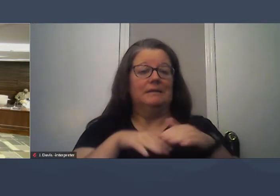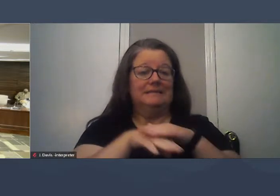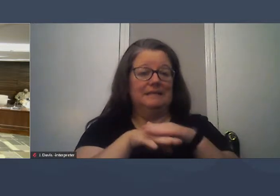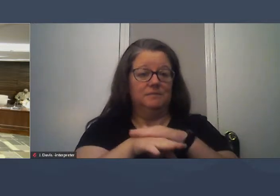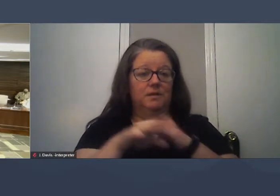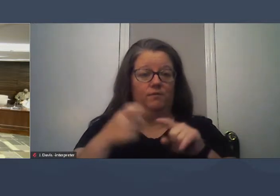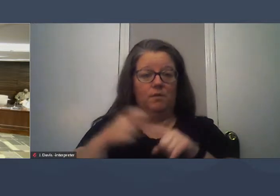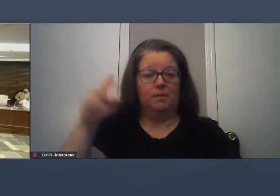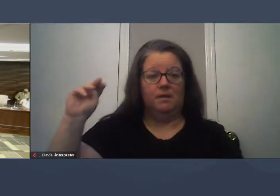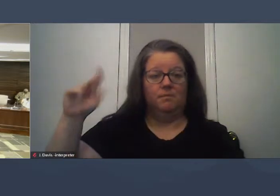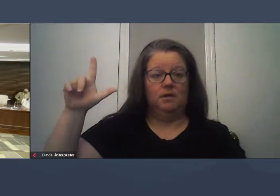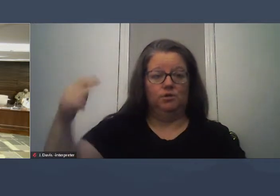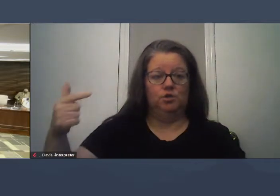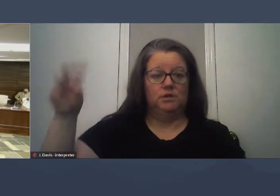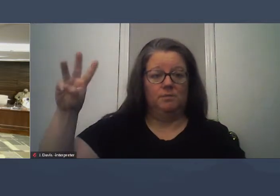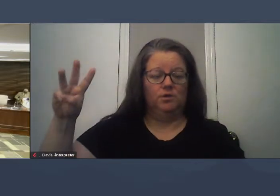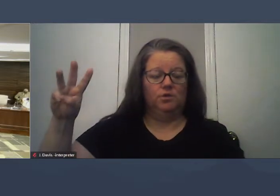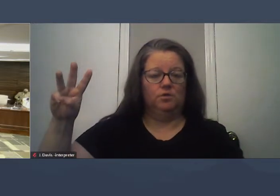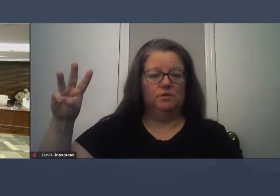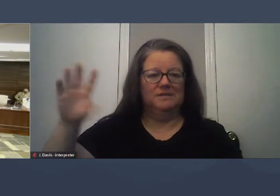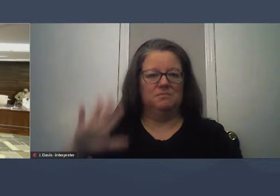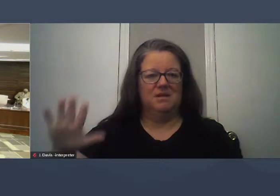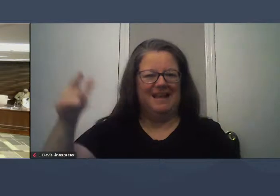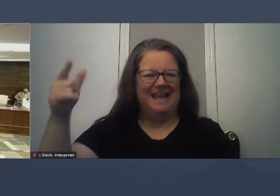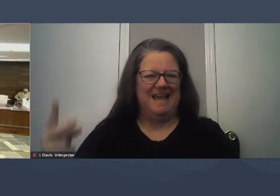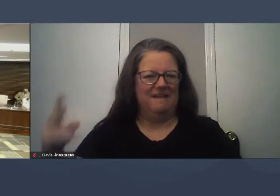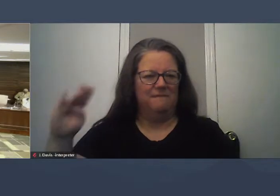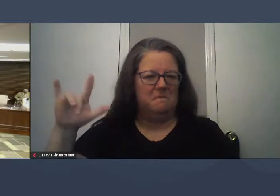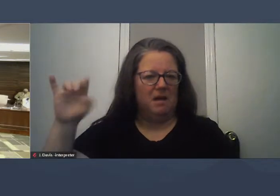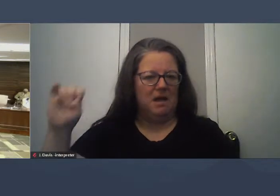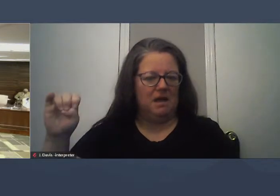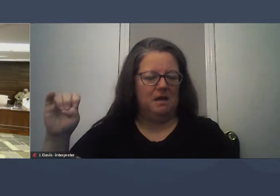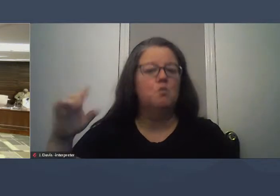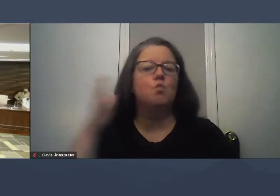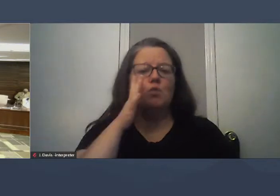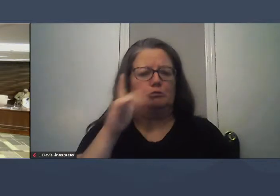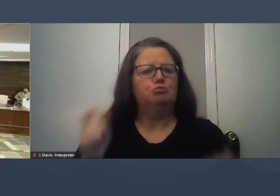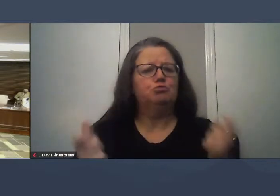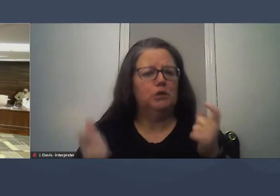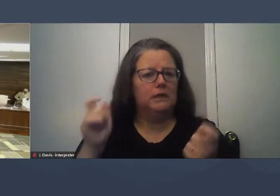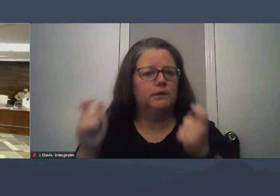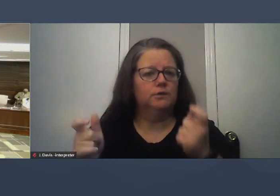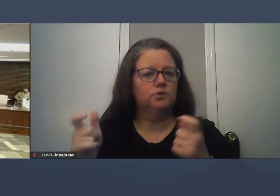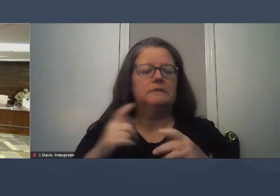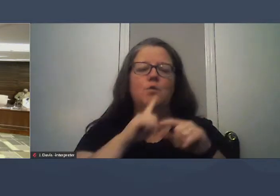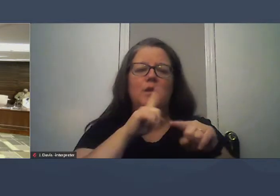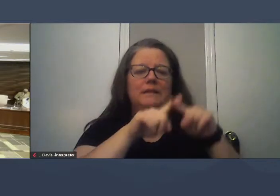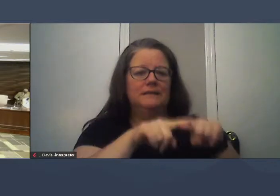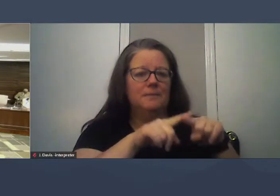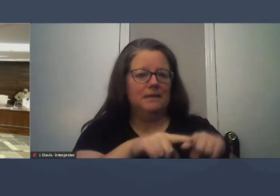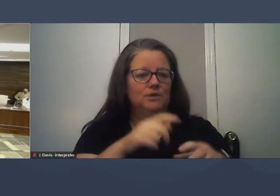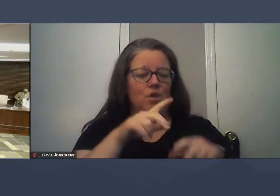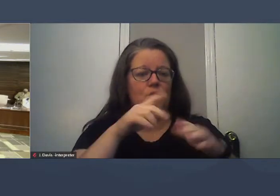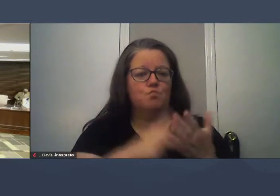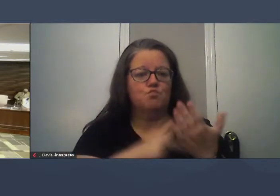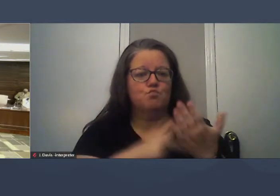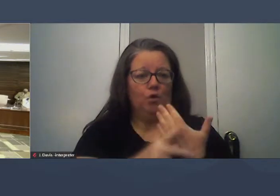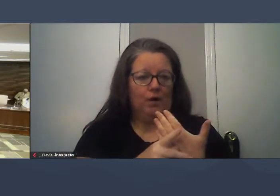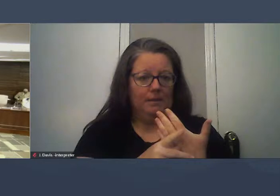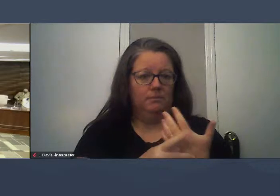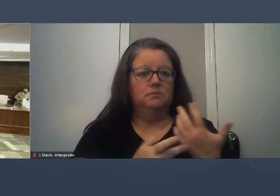about a half a mile, and I know that there's going to be some changes there, depending upon the programming that you're going to get to. If we're talking about